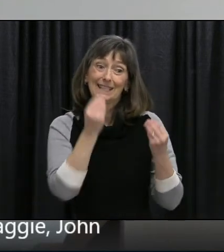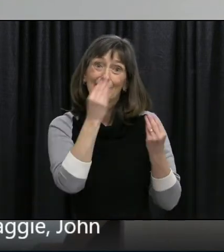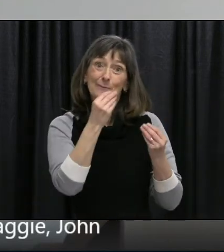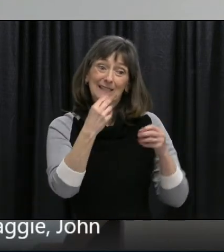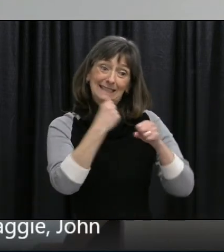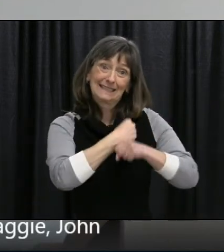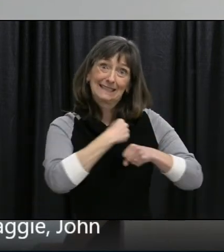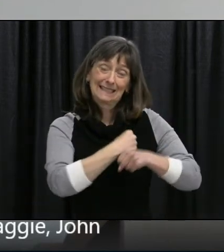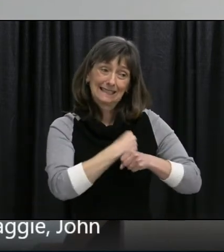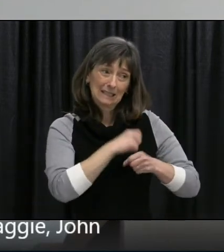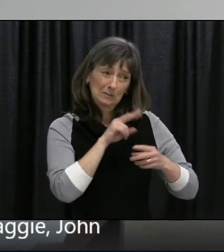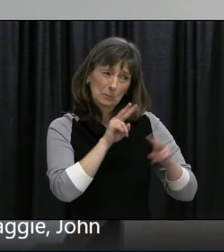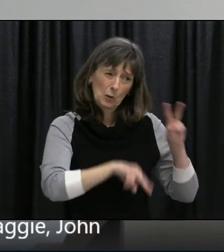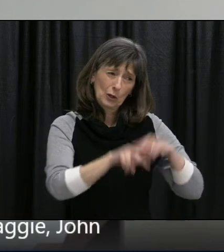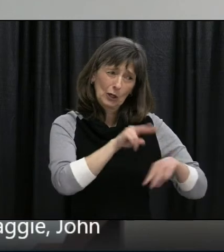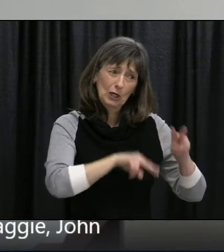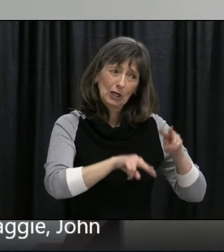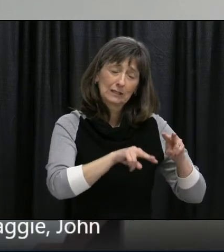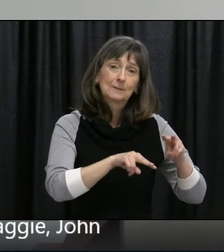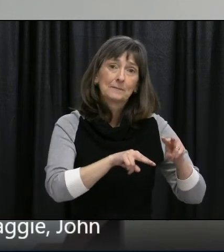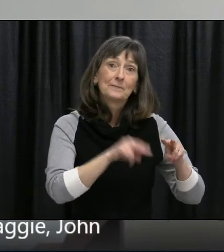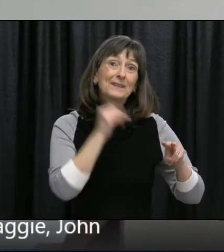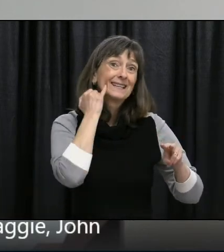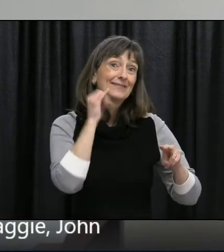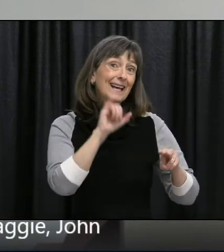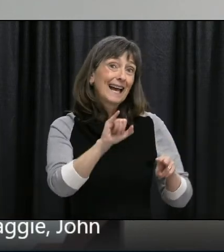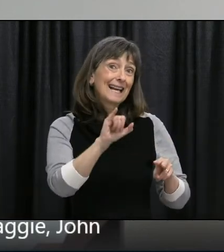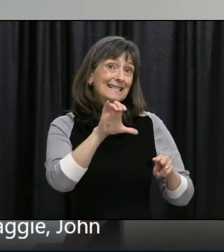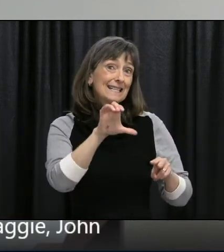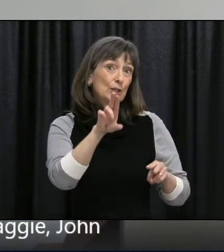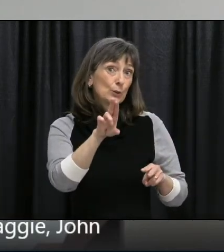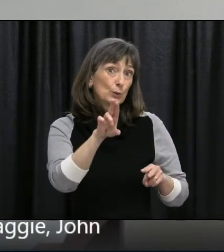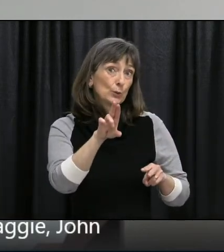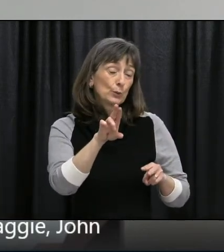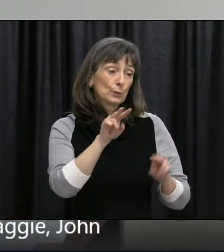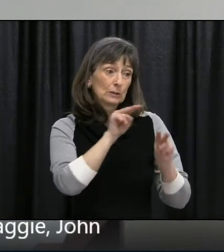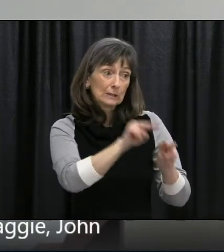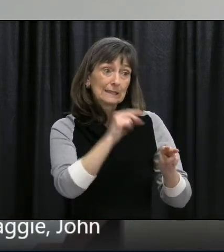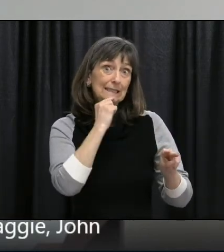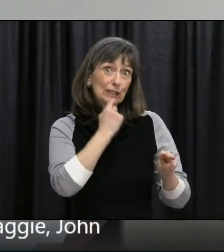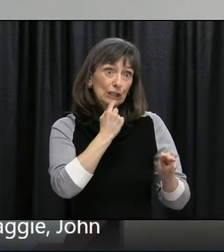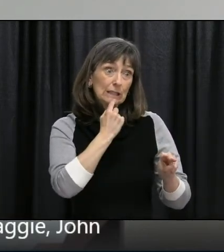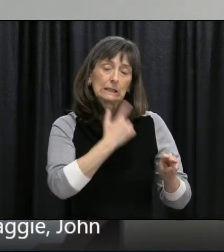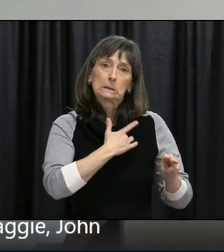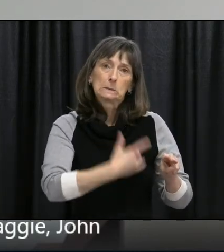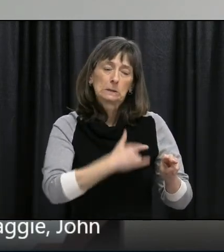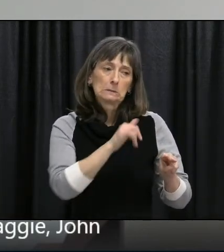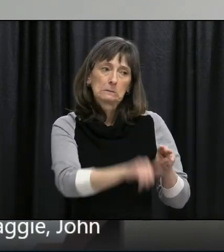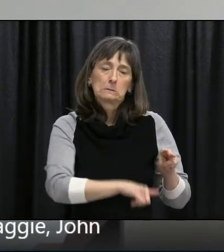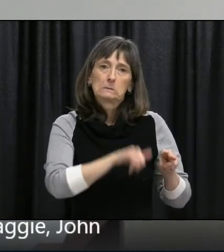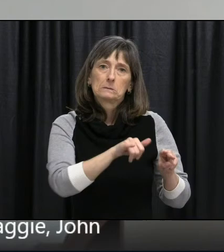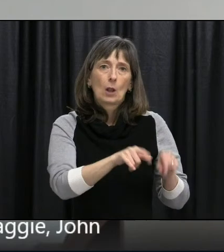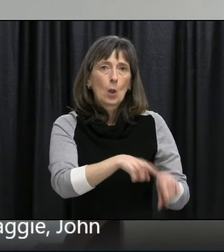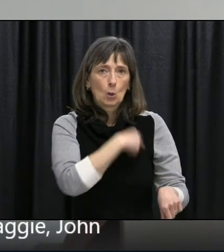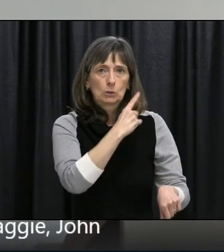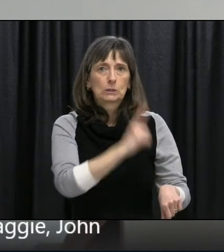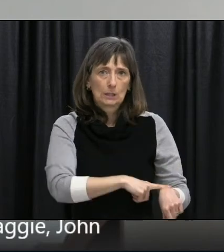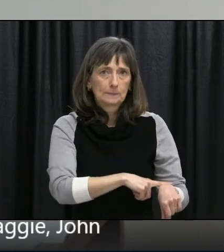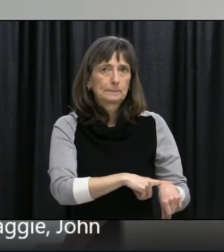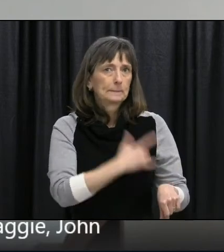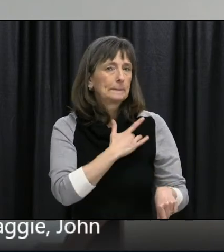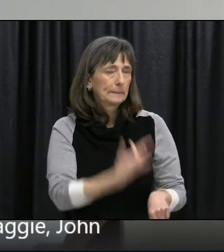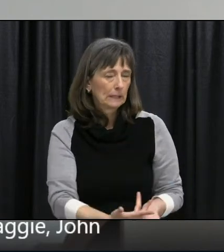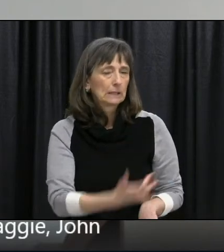stay in hospital can actually be quite protracted in the intensive care phase. And it's another calculation that you need to have in